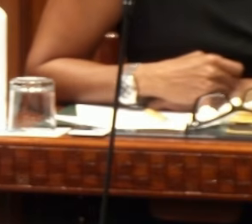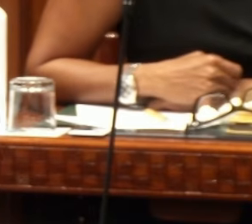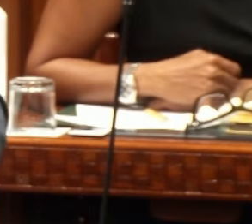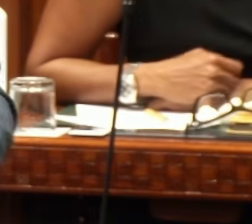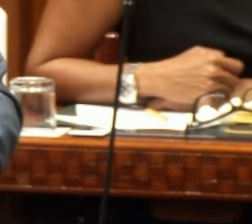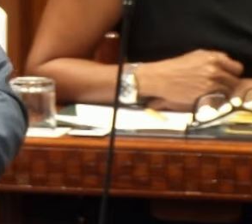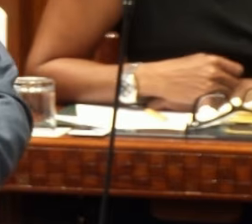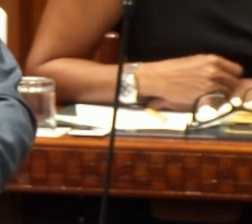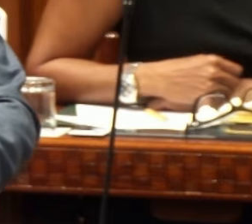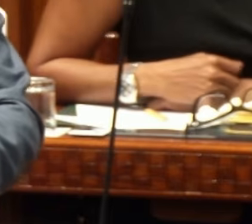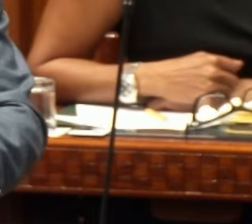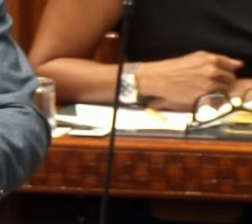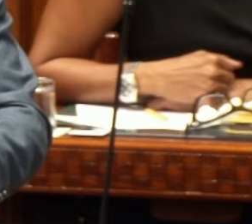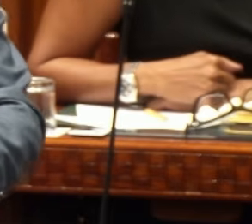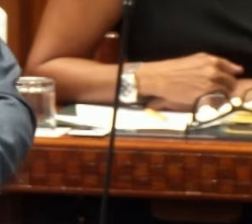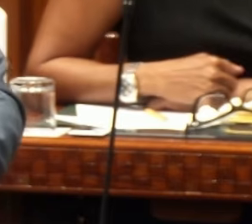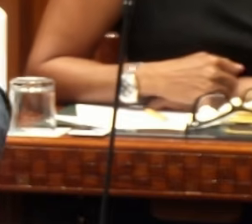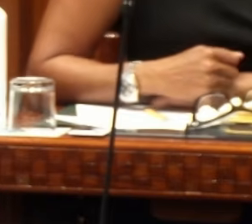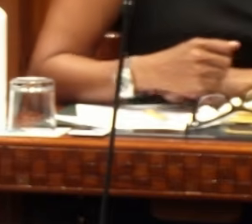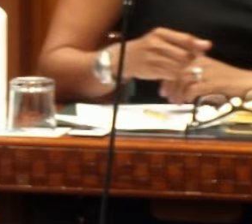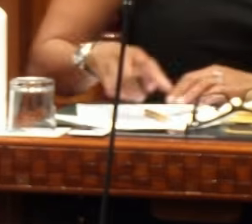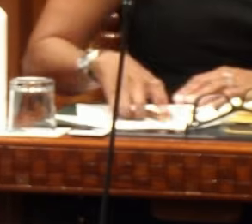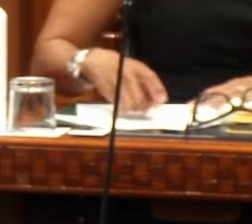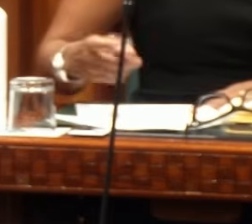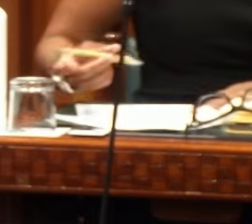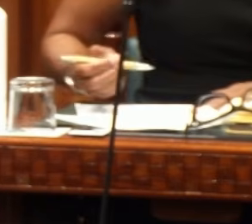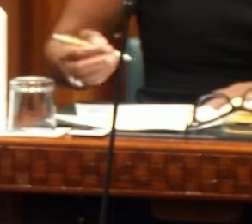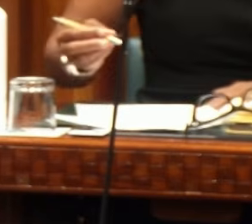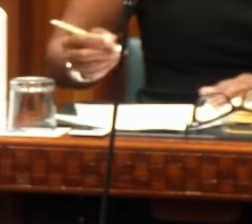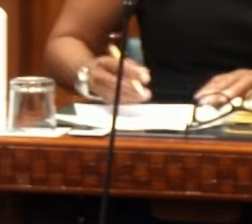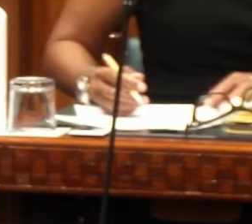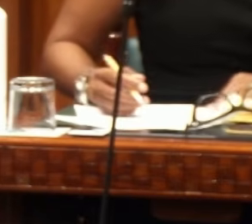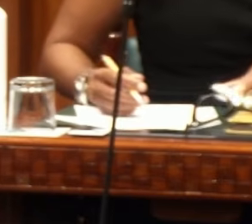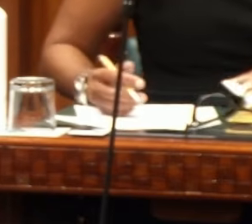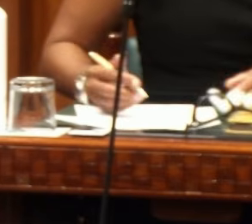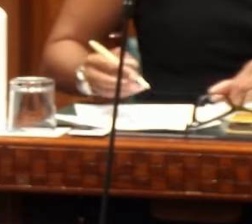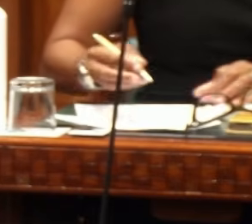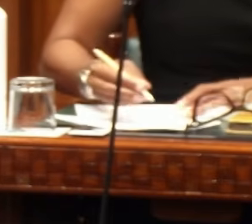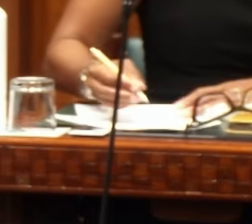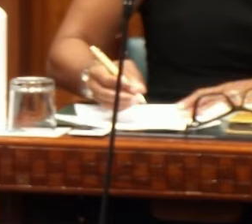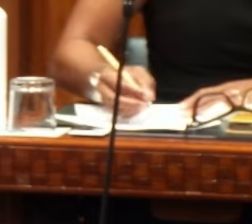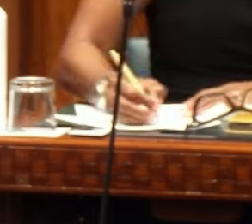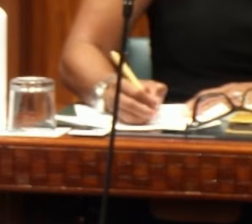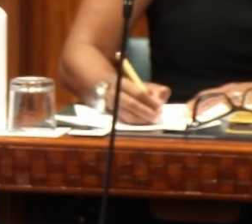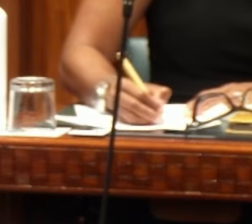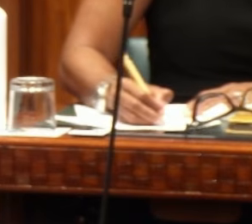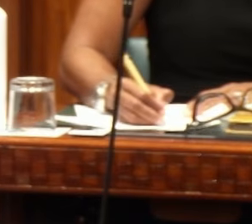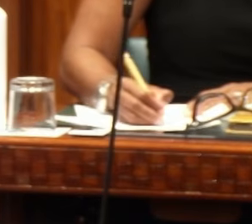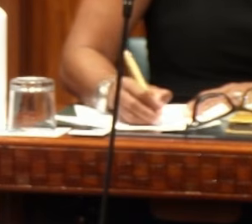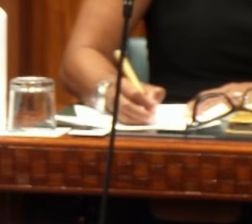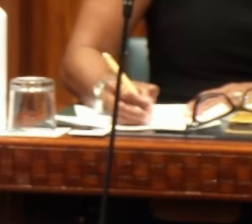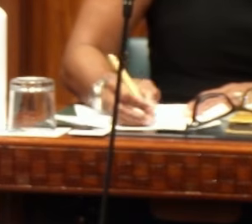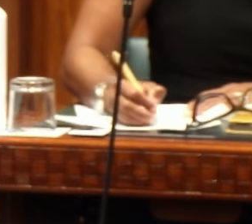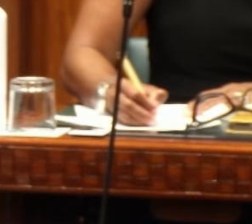had doubled. However, this commitment comes at a higher cost. Therefore, we are increasing the student transport assistance budget to $50